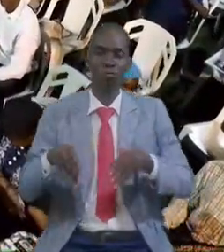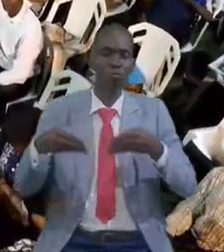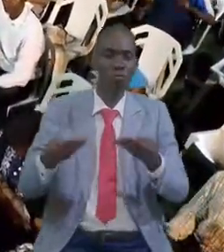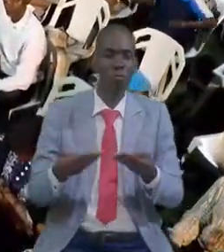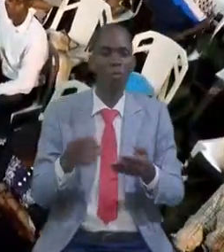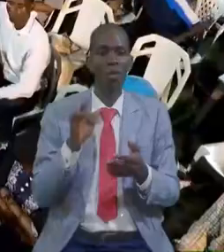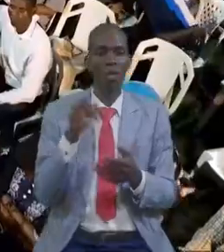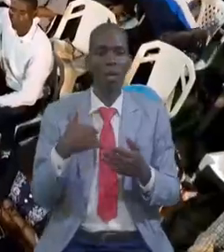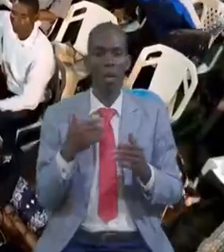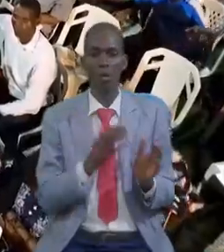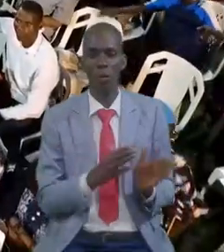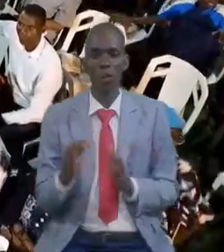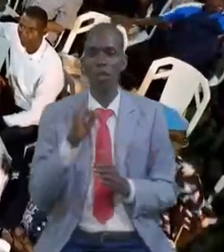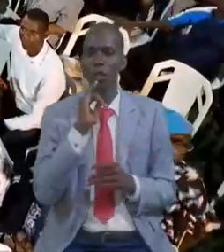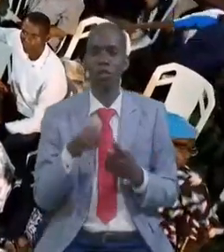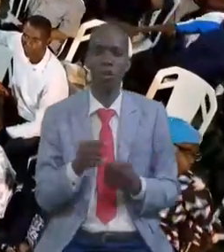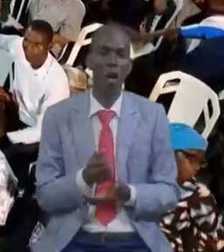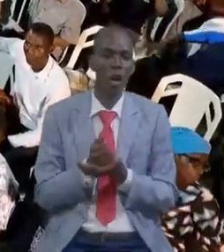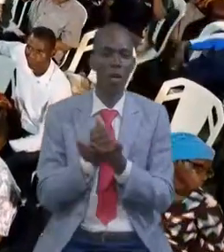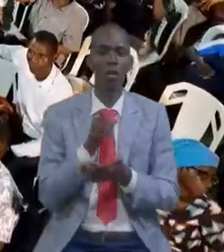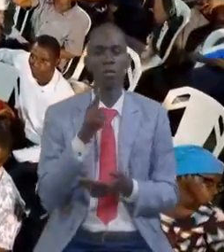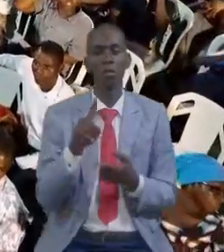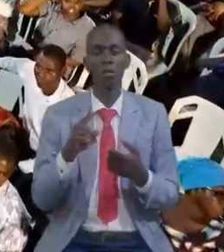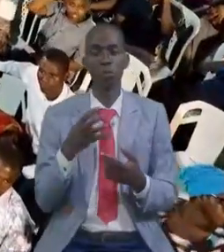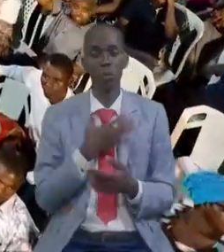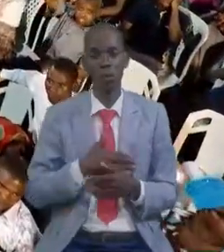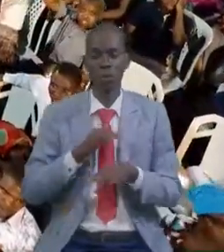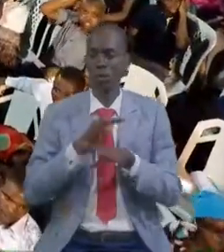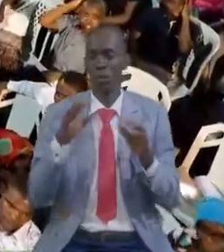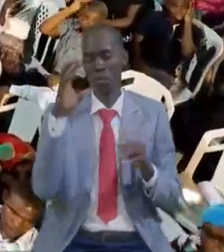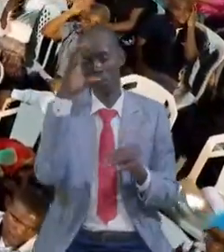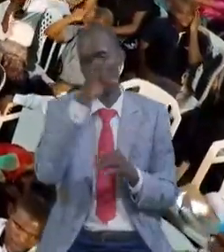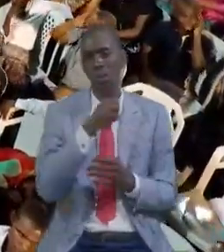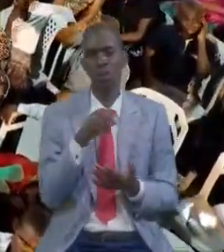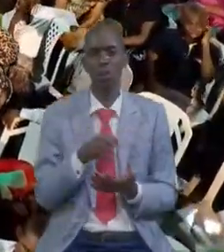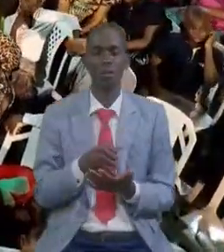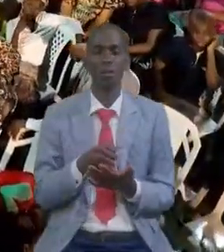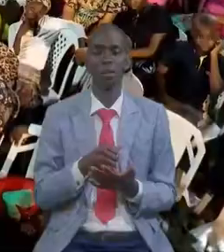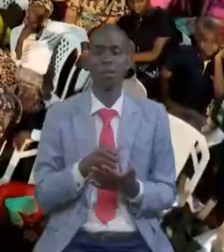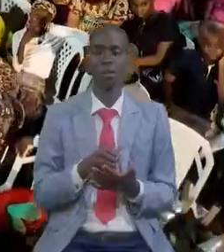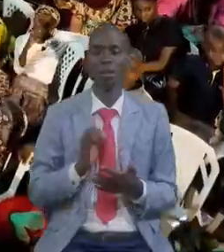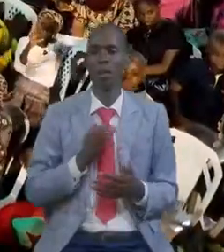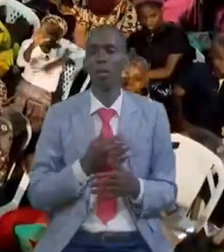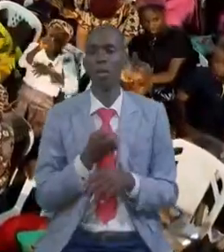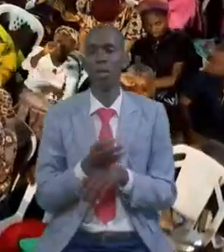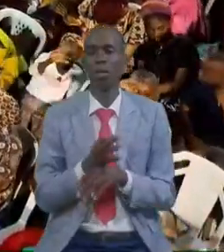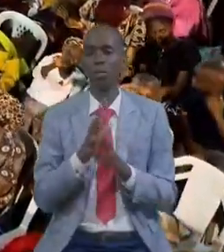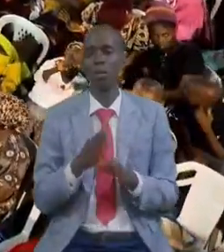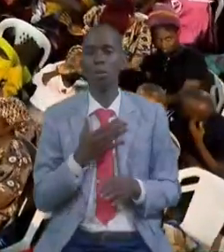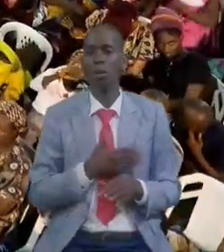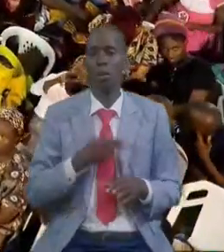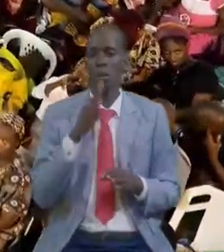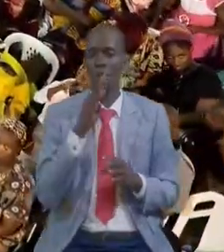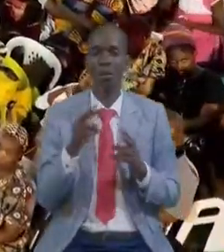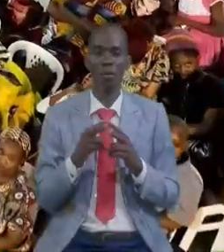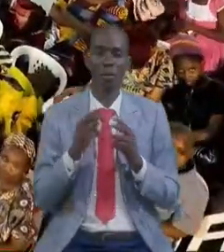is to help you. So make sure you don't miss it. Cancel us, please. Let's be fast. And if you are